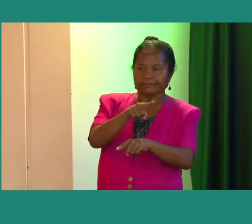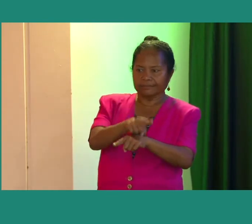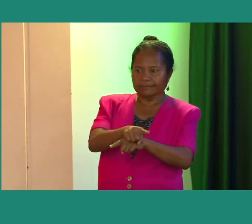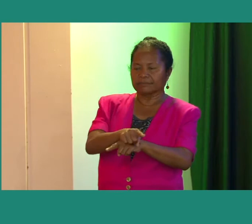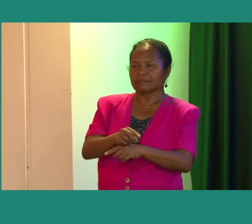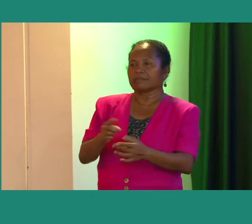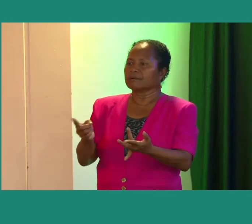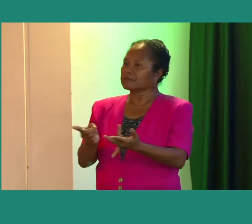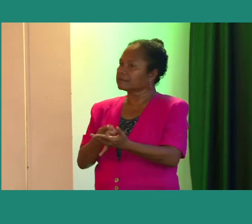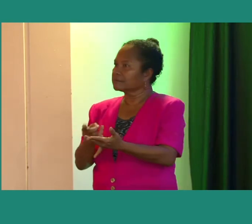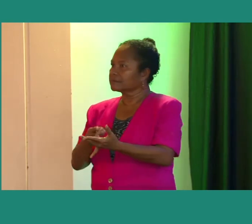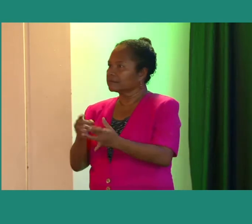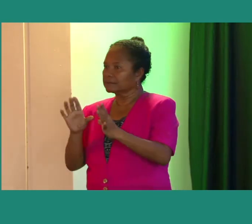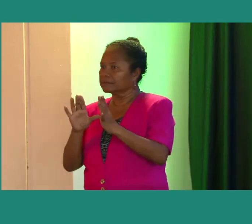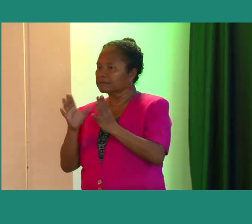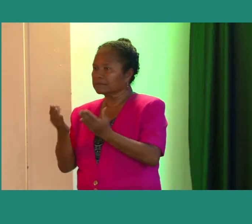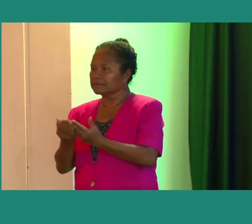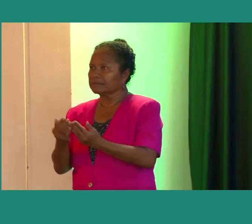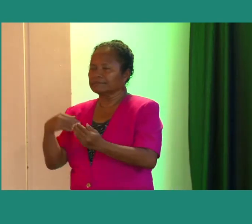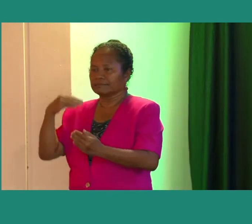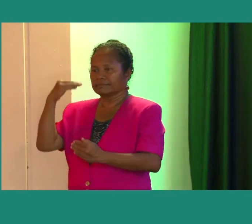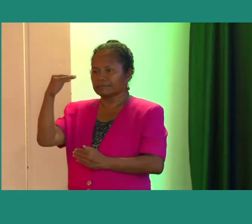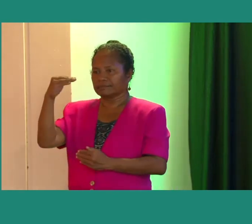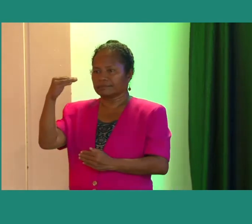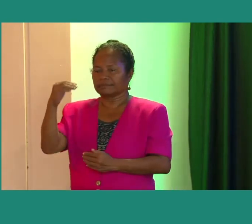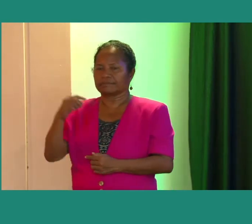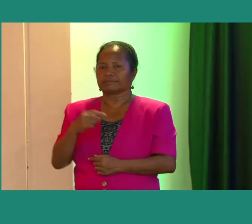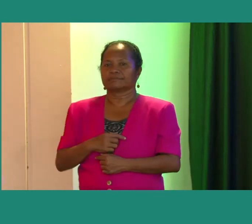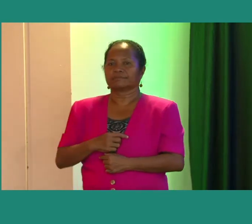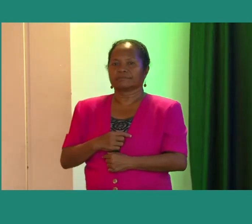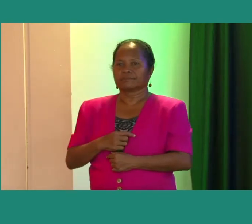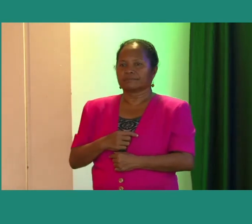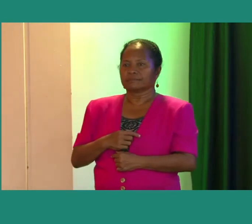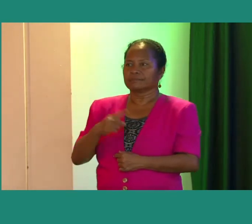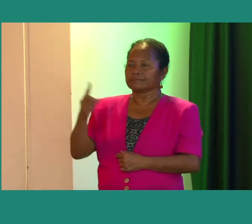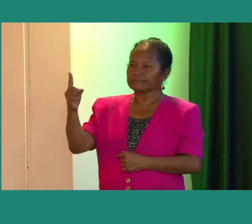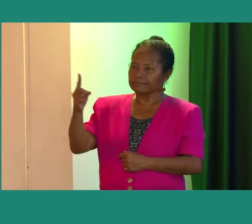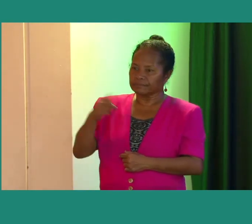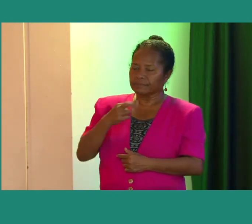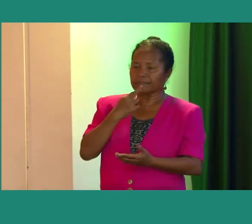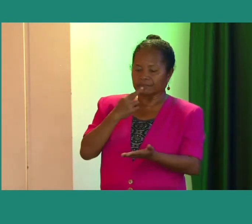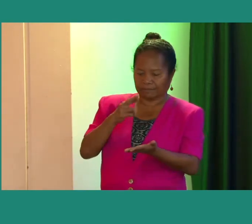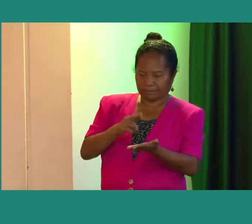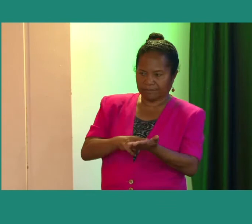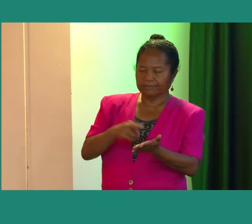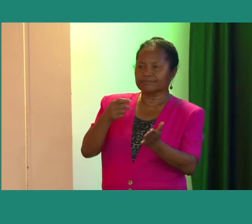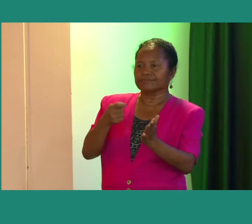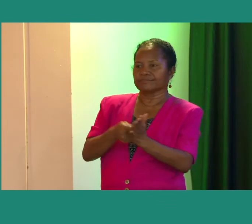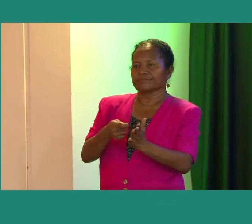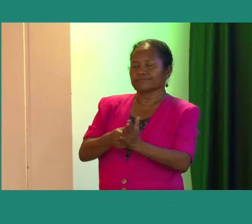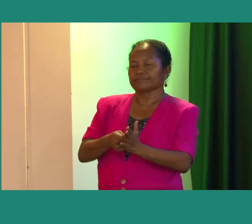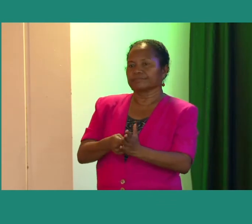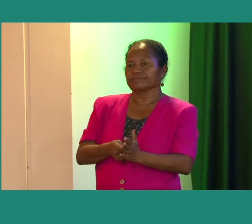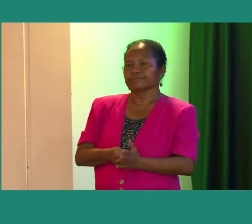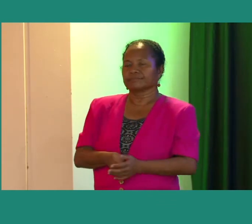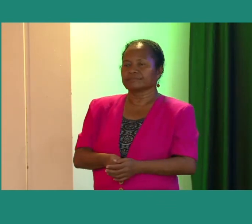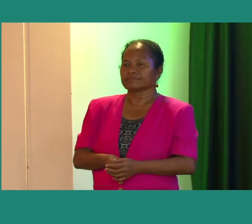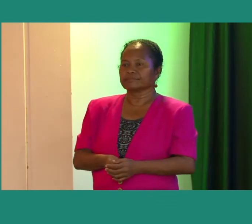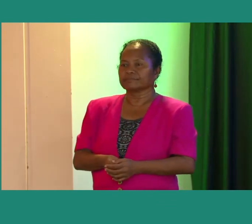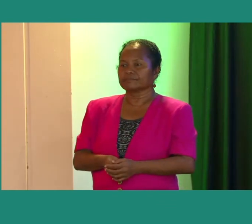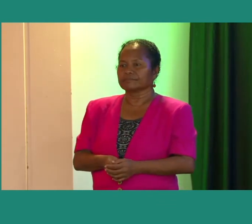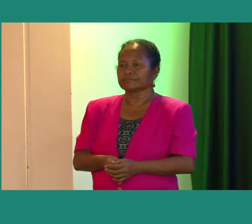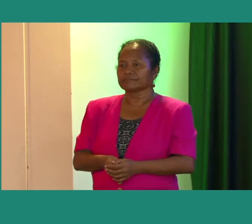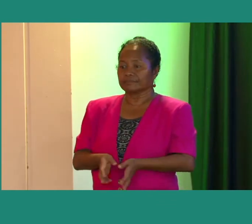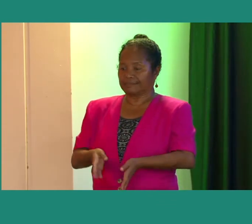ethnic groups, you actually get higher returns on finance and other benefits. And so